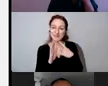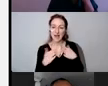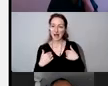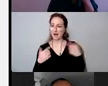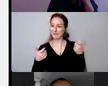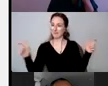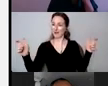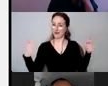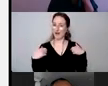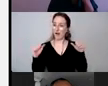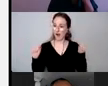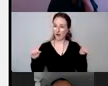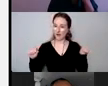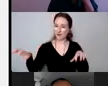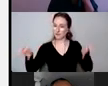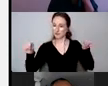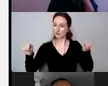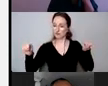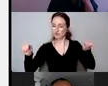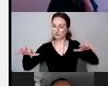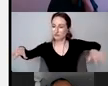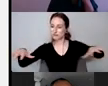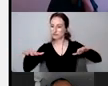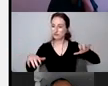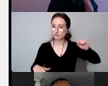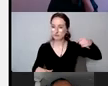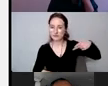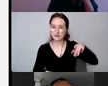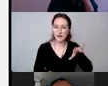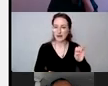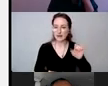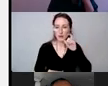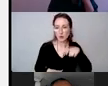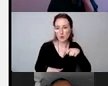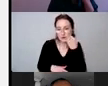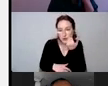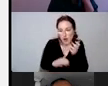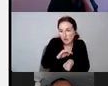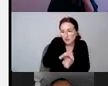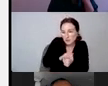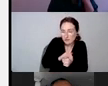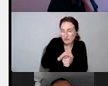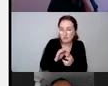I can occupy the space around me. I don't need to shy away.